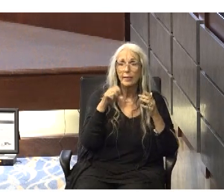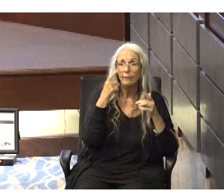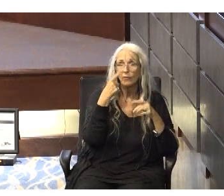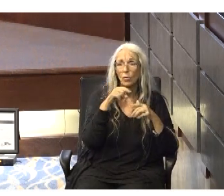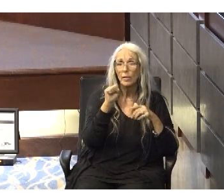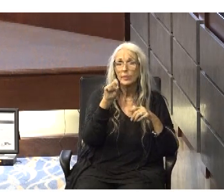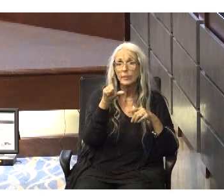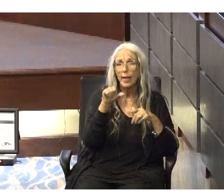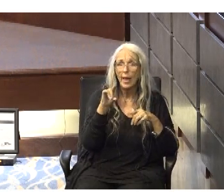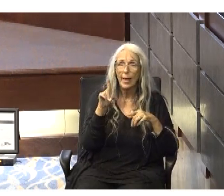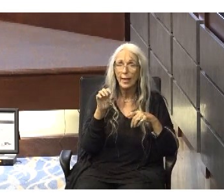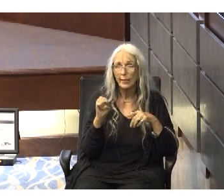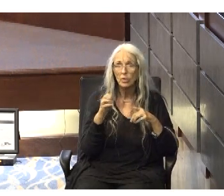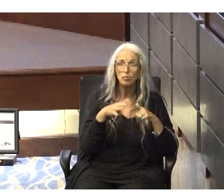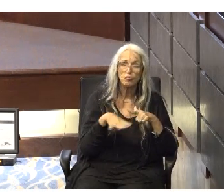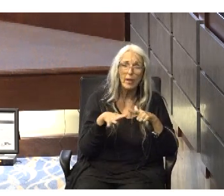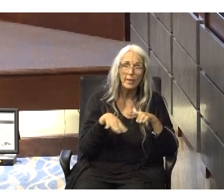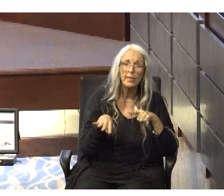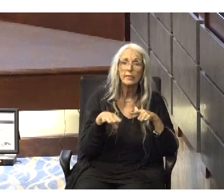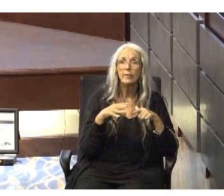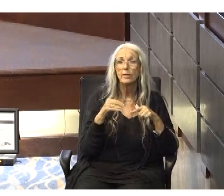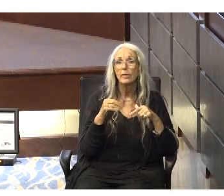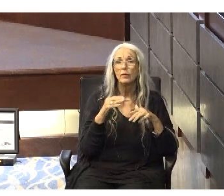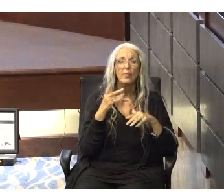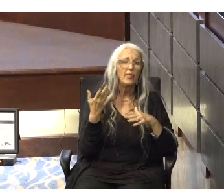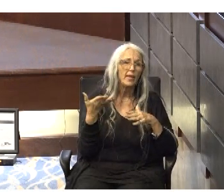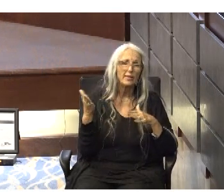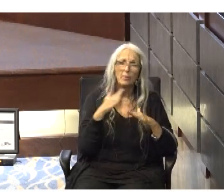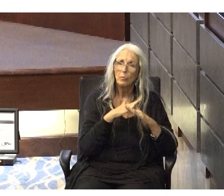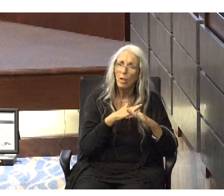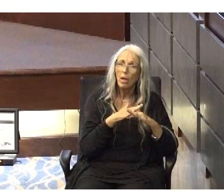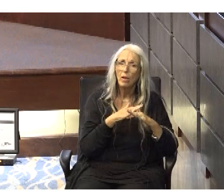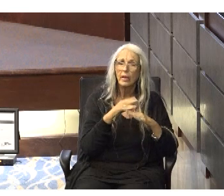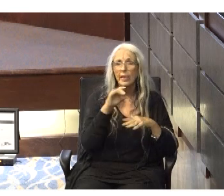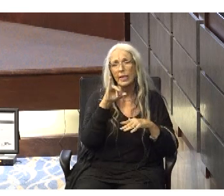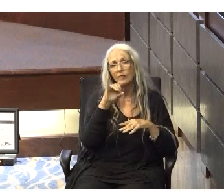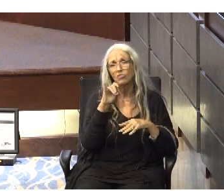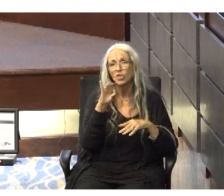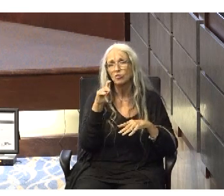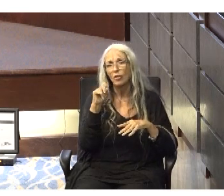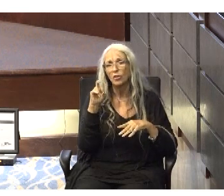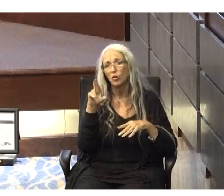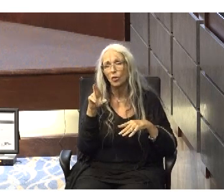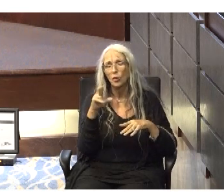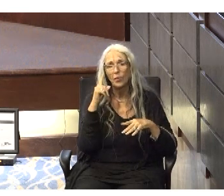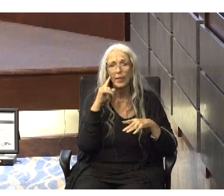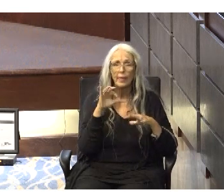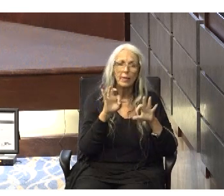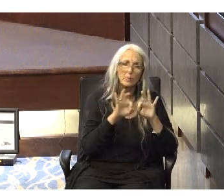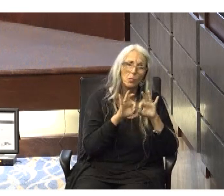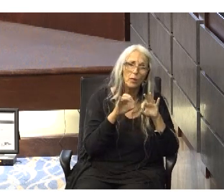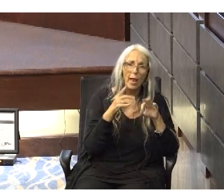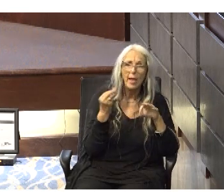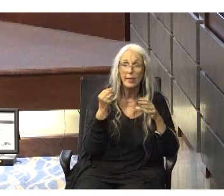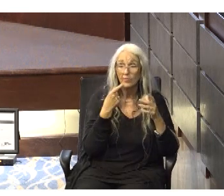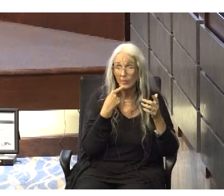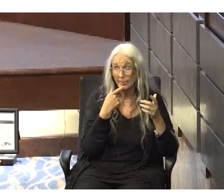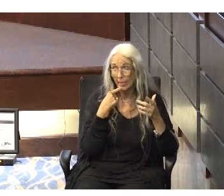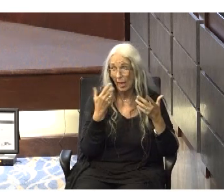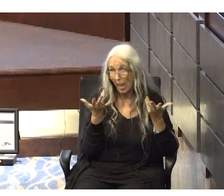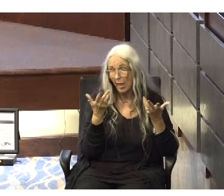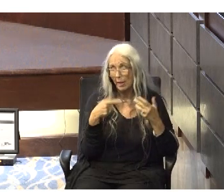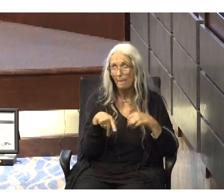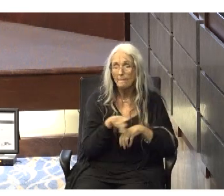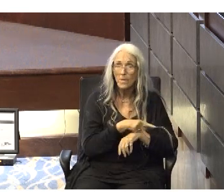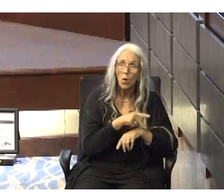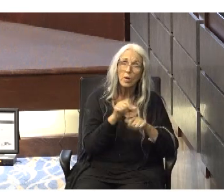size, drainage, things of sort of infrastructure, we feel that is important. We also want to be able to say, hey, okay, if there is a park in the